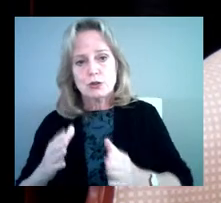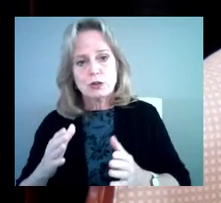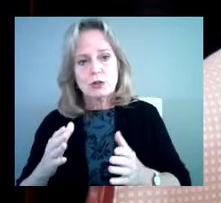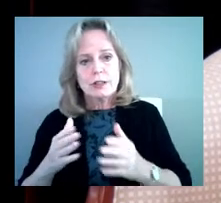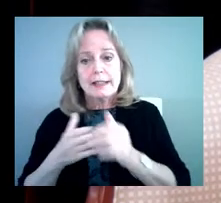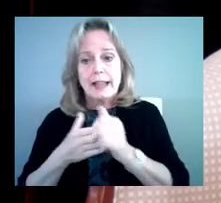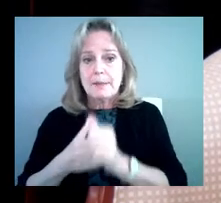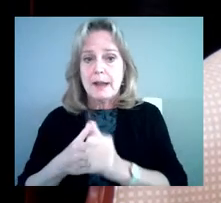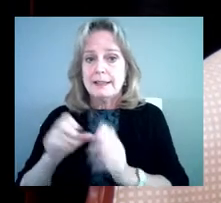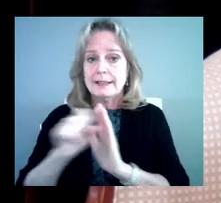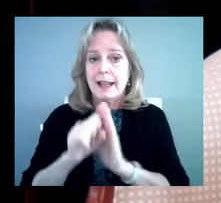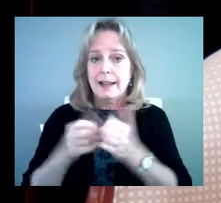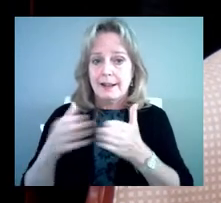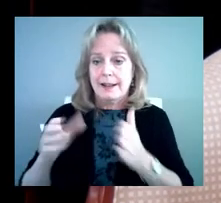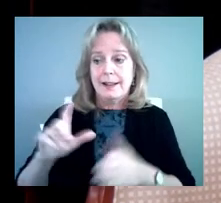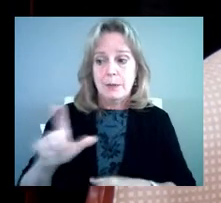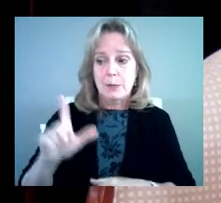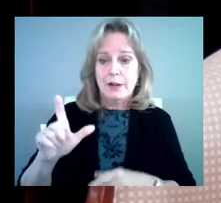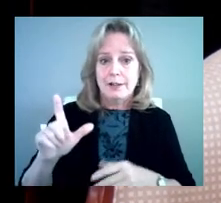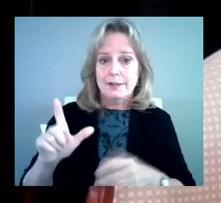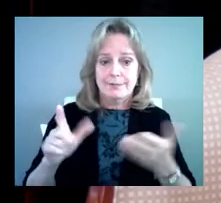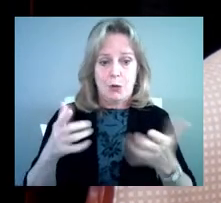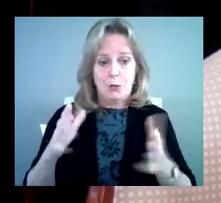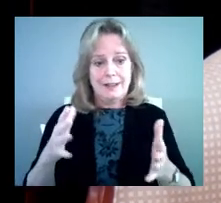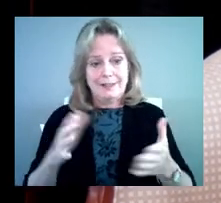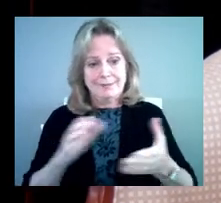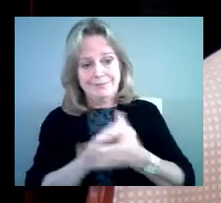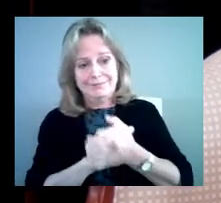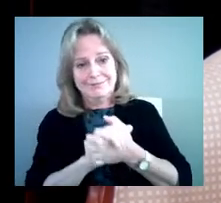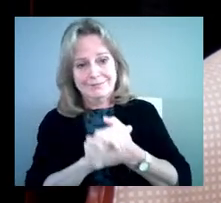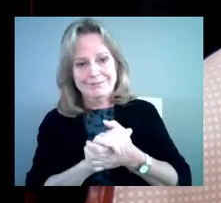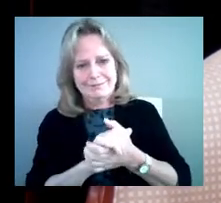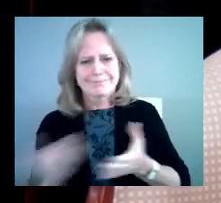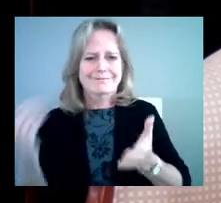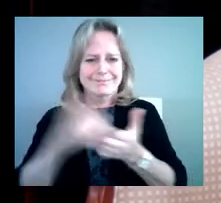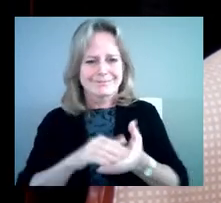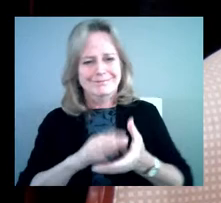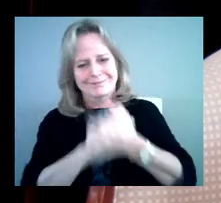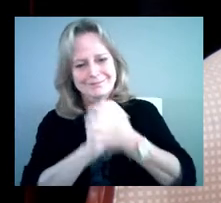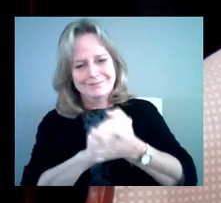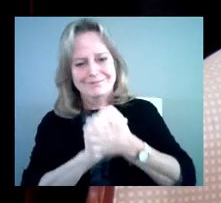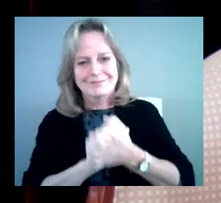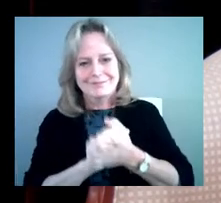by our state librarian, who's already been recognized, but we can recognize her again.